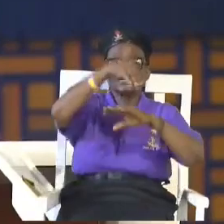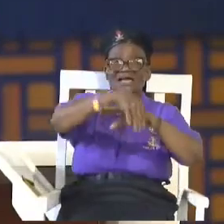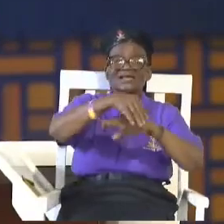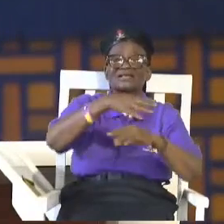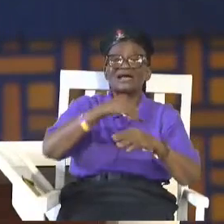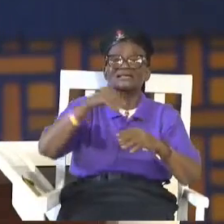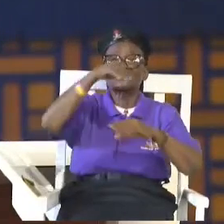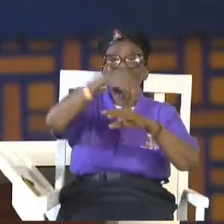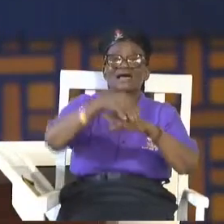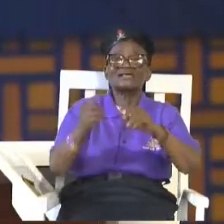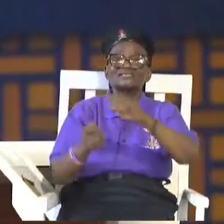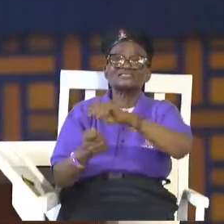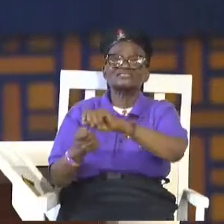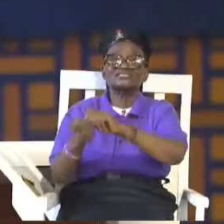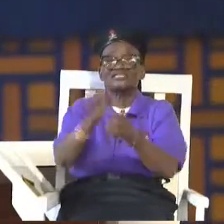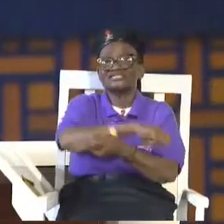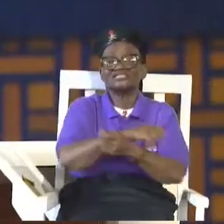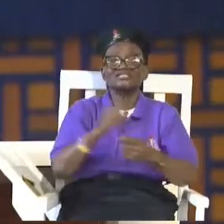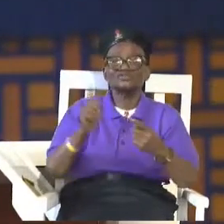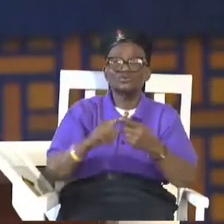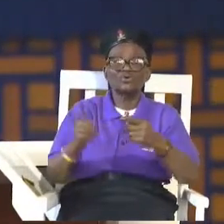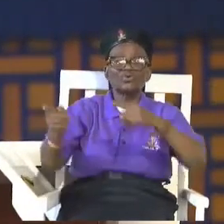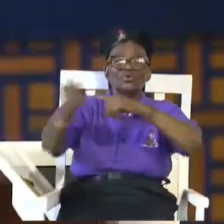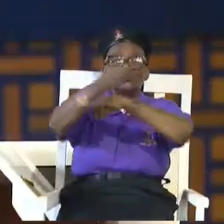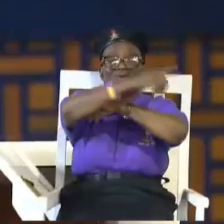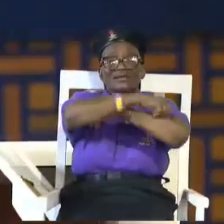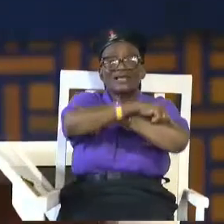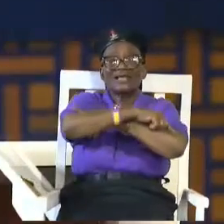and the night changes to day,